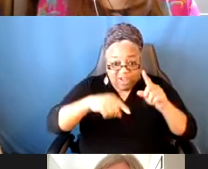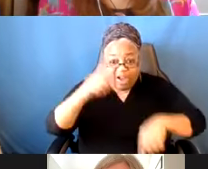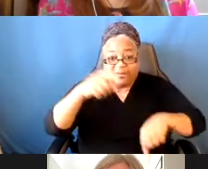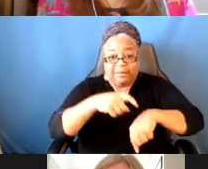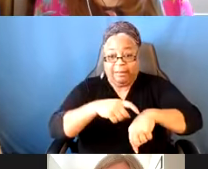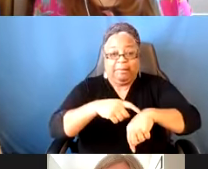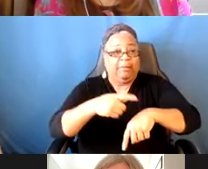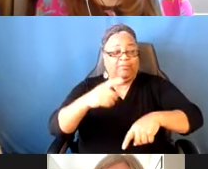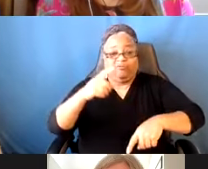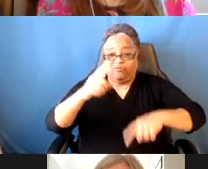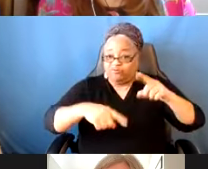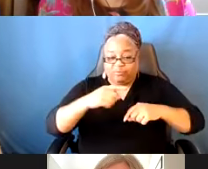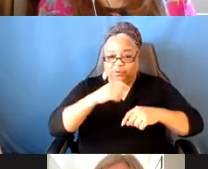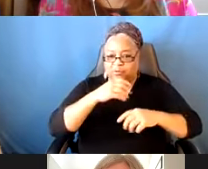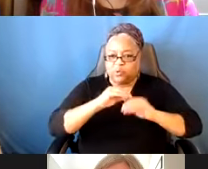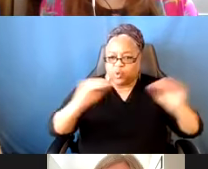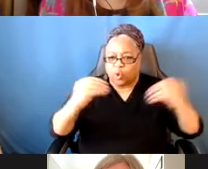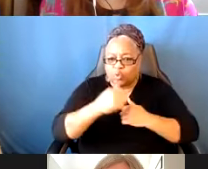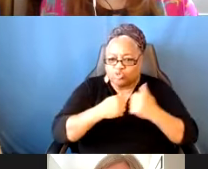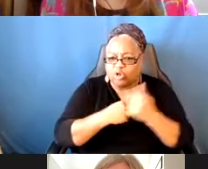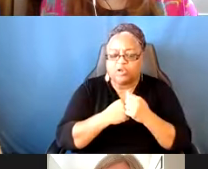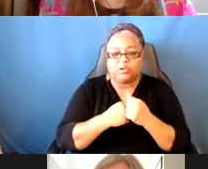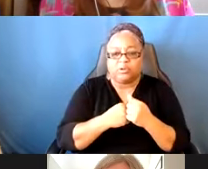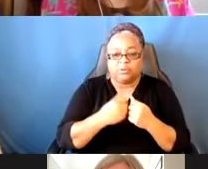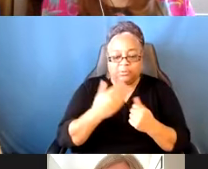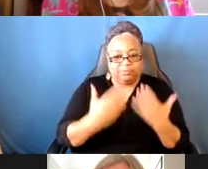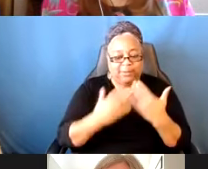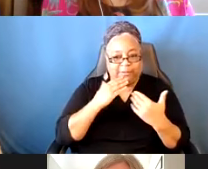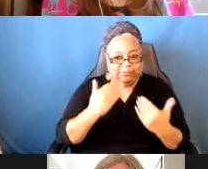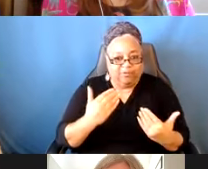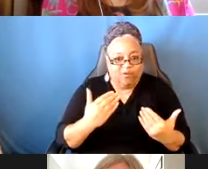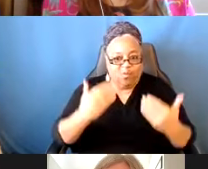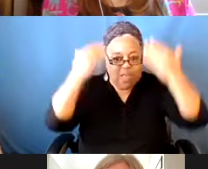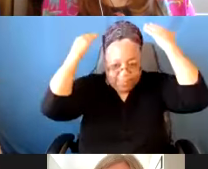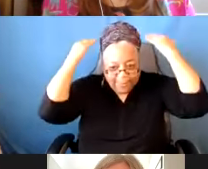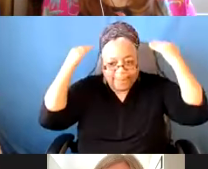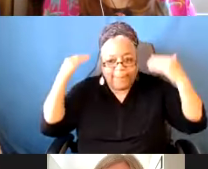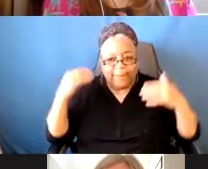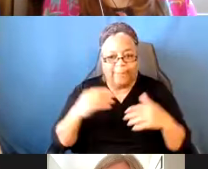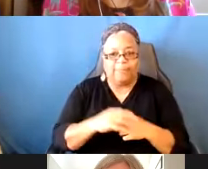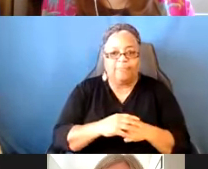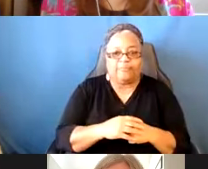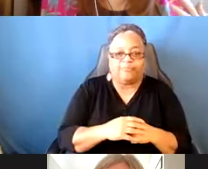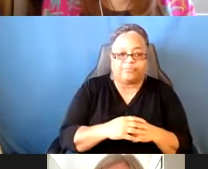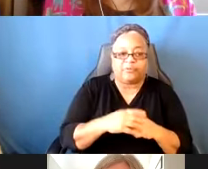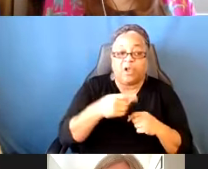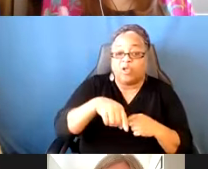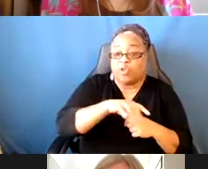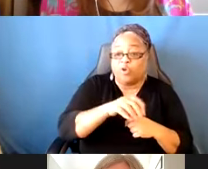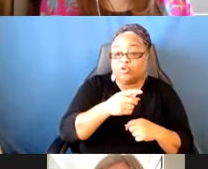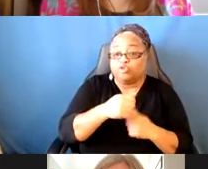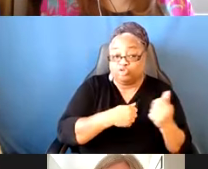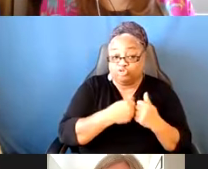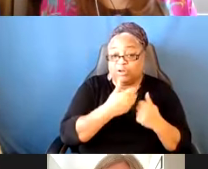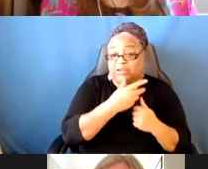overwhelming. And structure and certainty folks might, in times of stress and in times